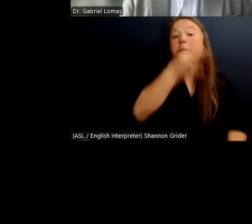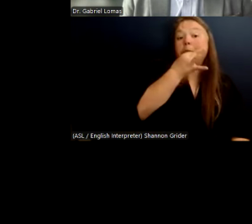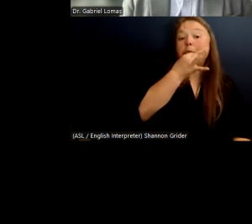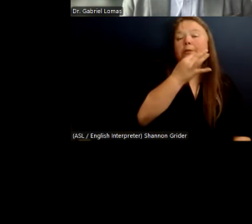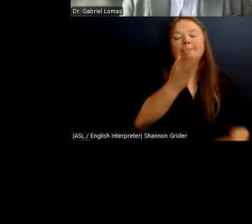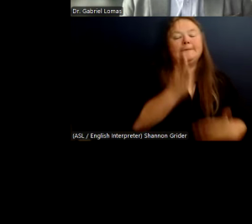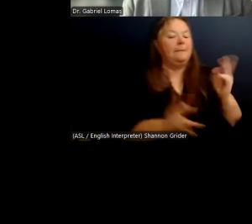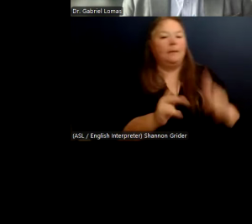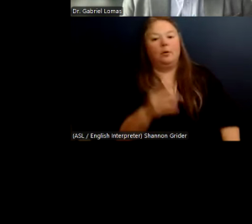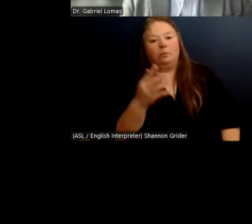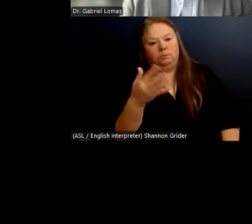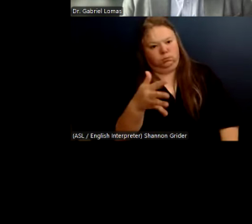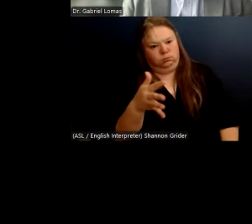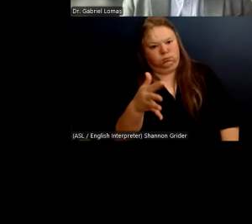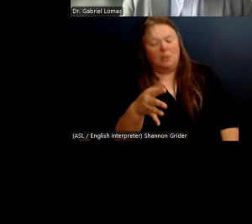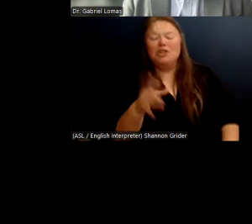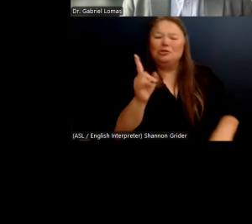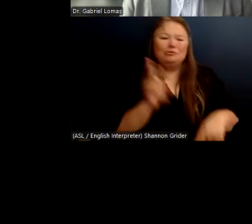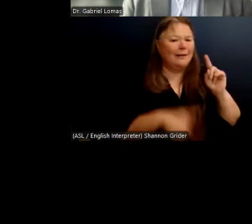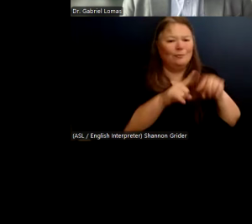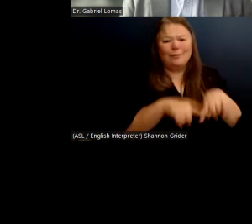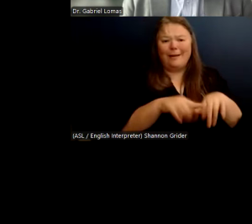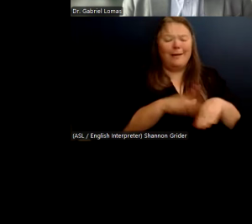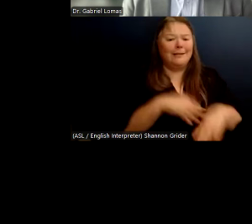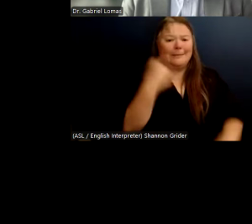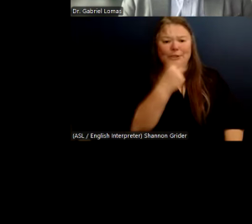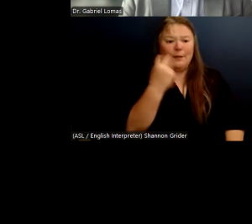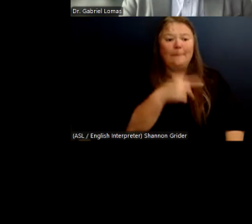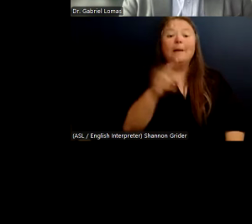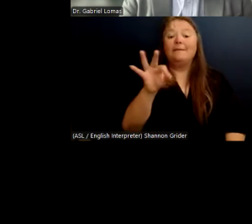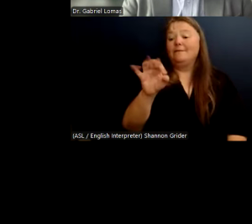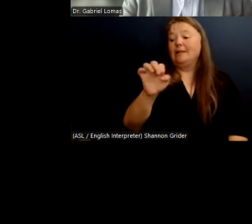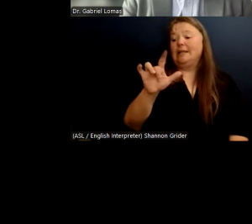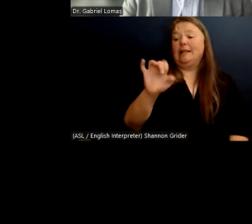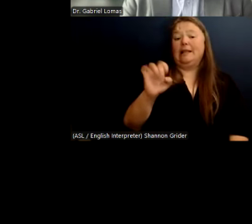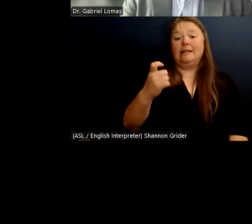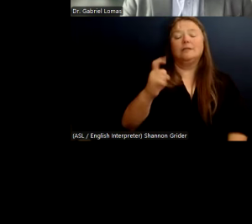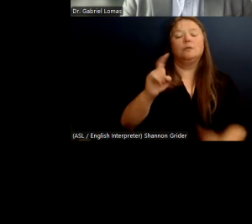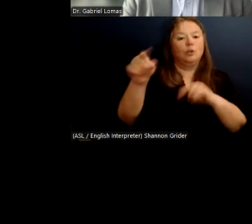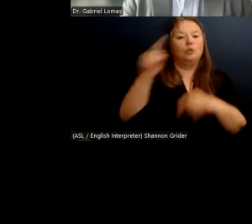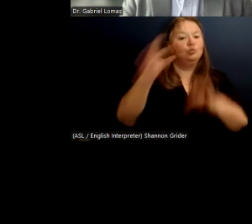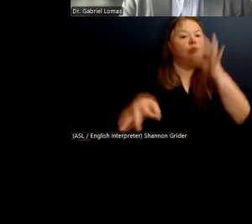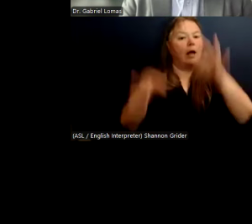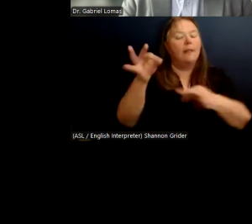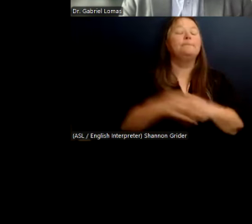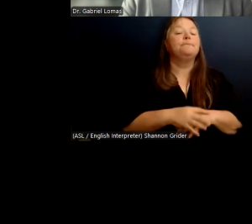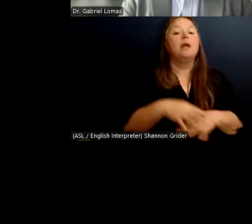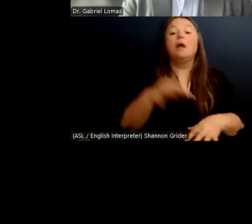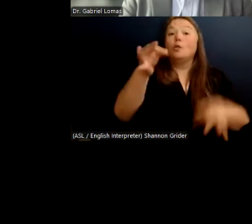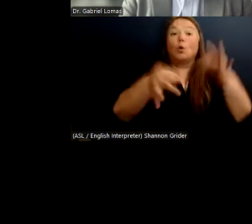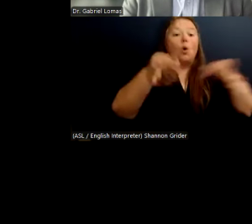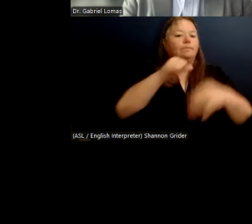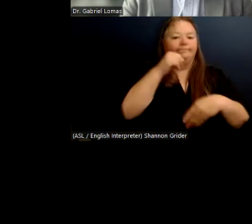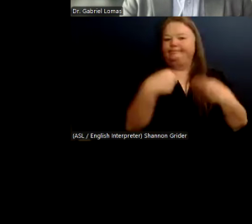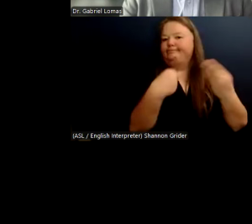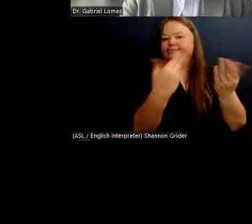others, but it's not something to rely on. So he ended up going to trial for this murder, and the court failed to provide